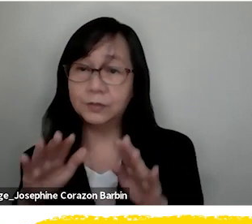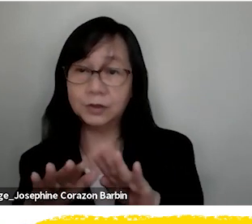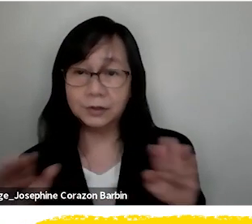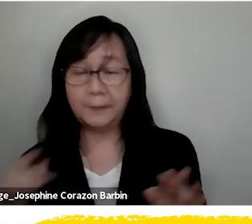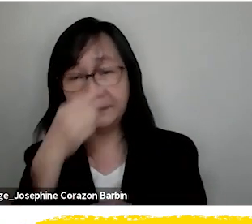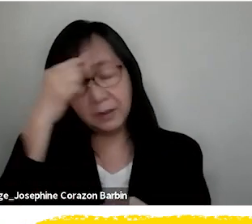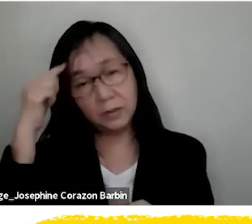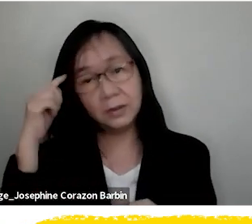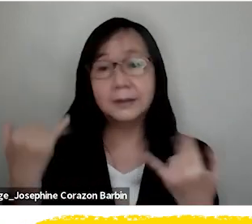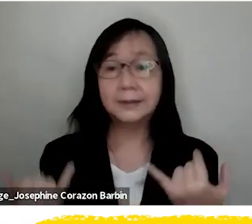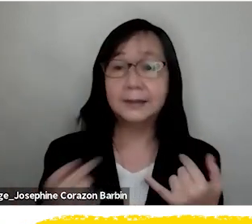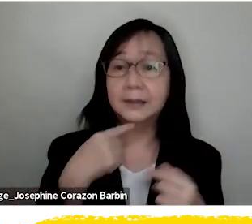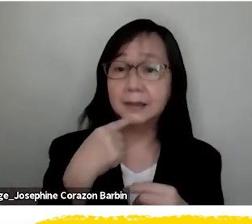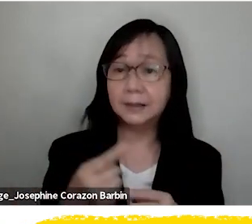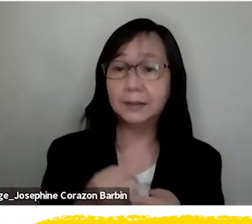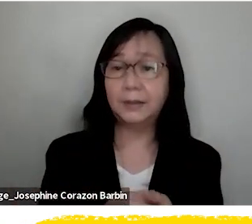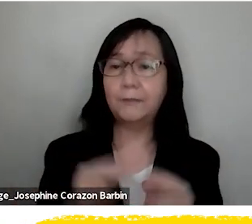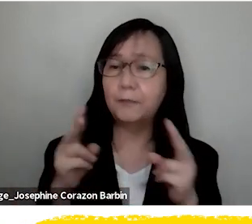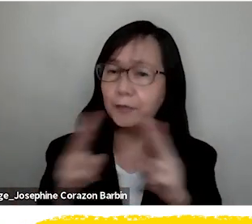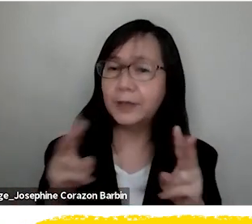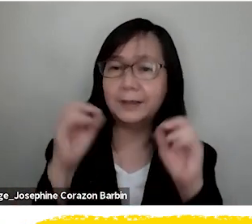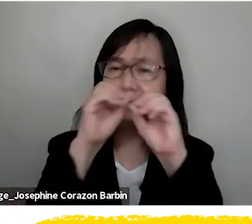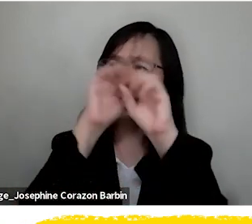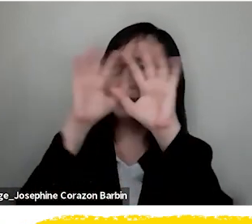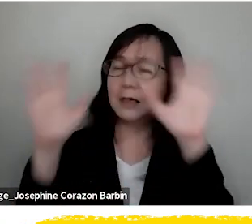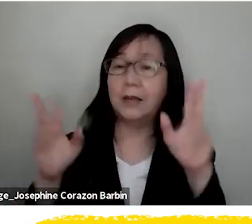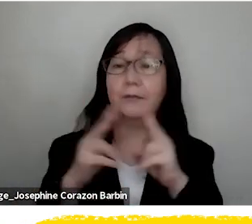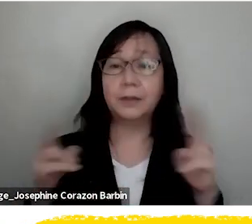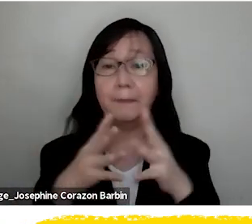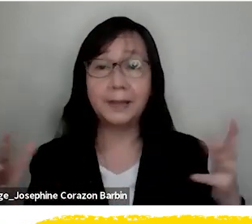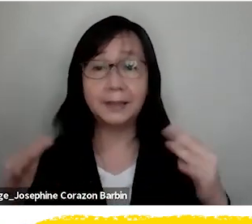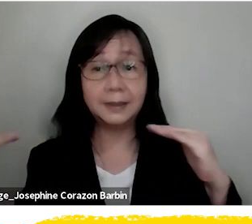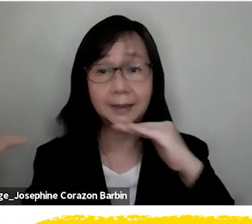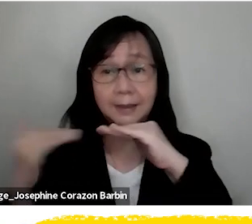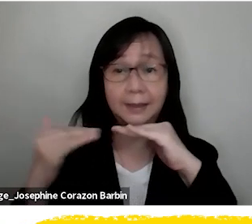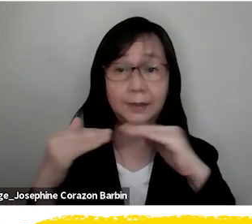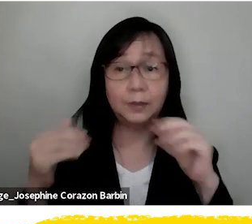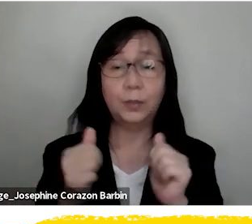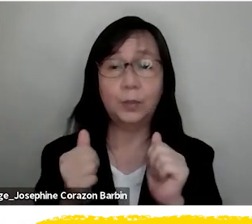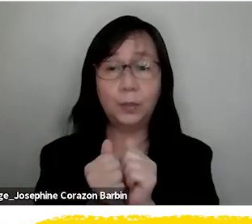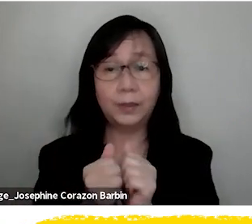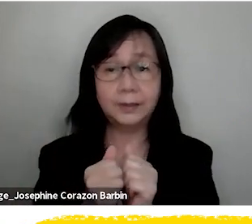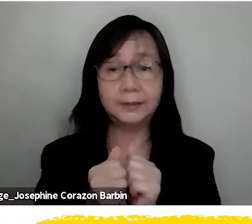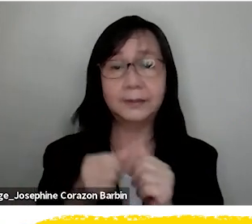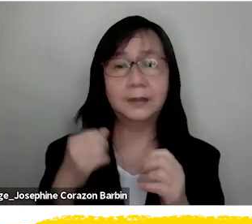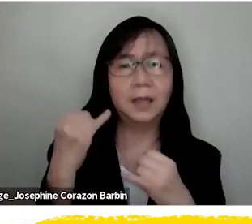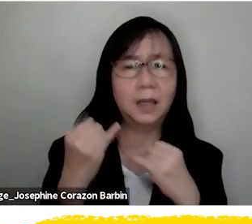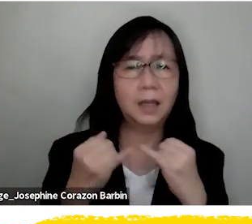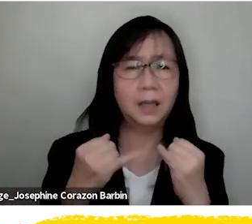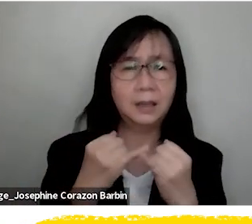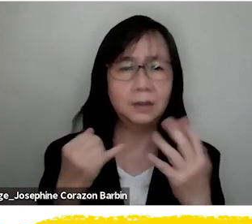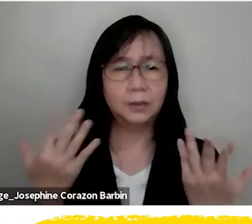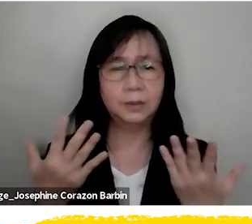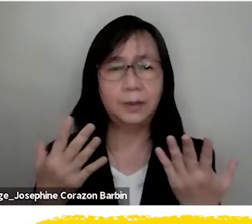it states very, very clearly and very much in line with the international Covenant on Civil and